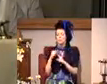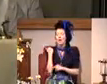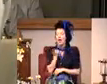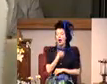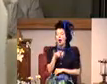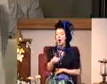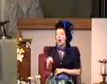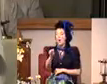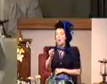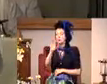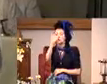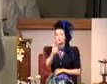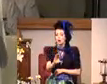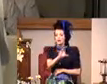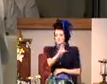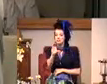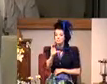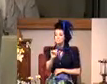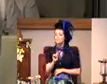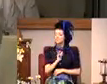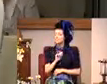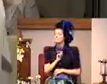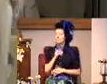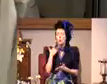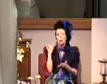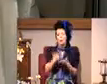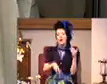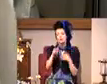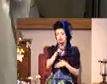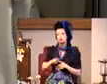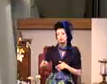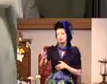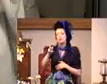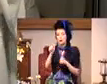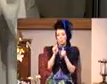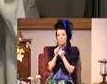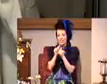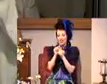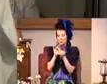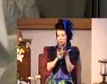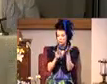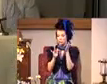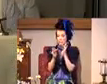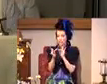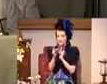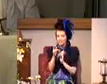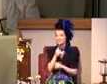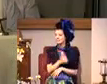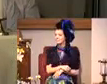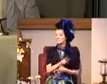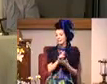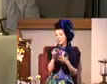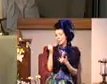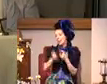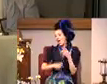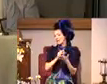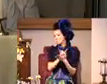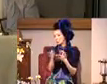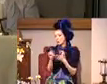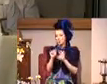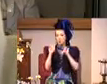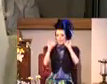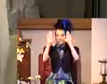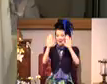to those experiences of our own lives. What a journey it's been with Jesus over this last week. We've experienced some